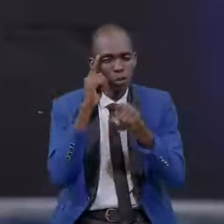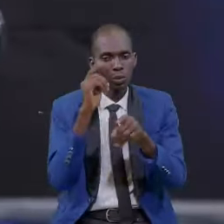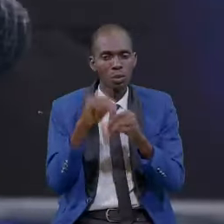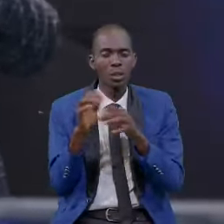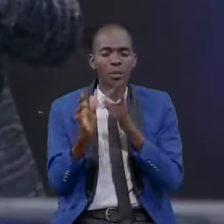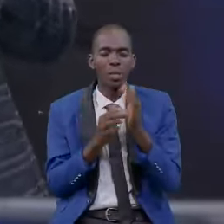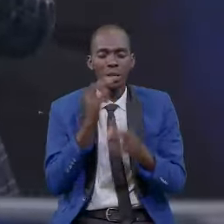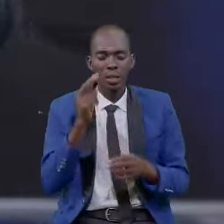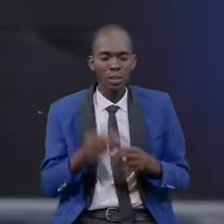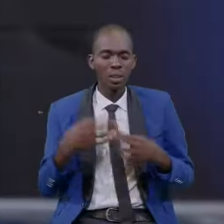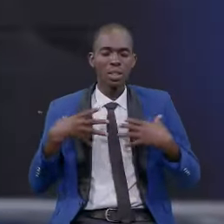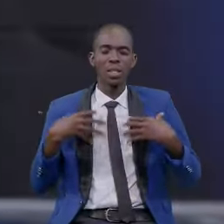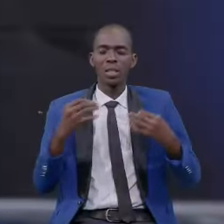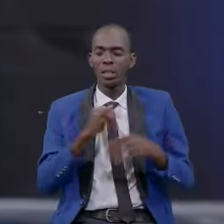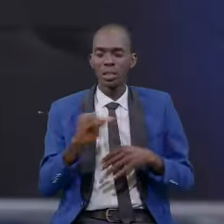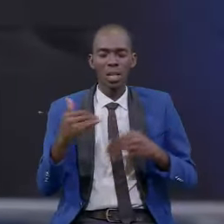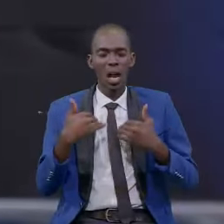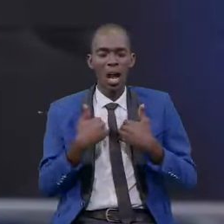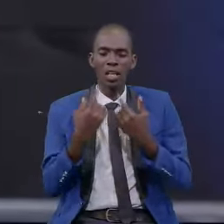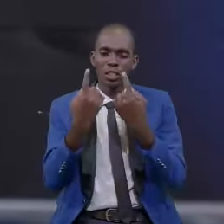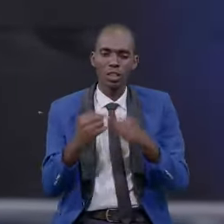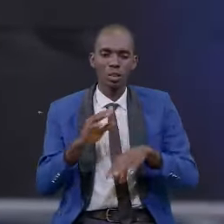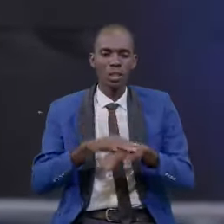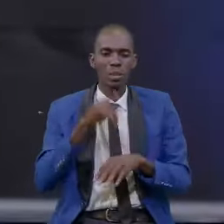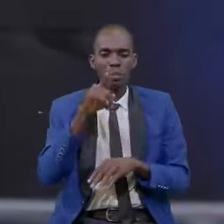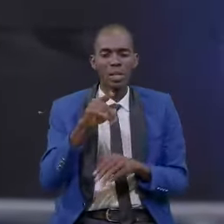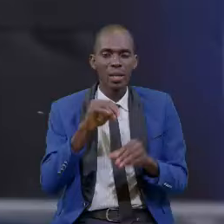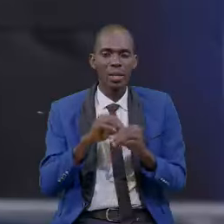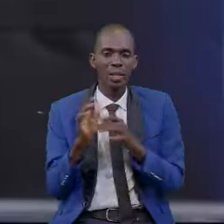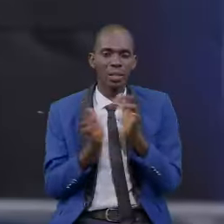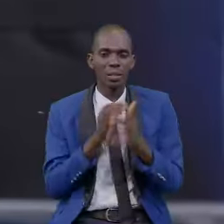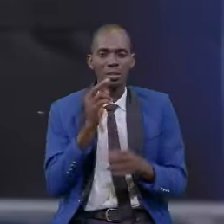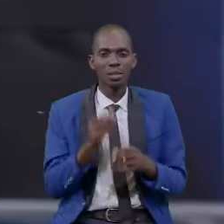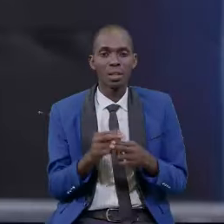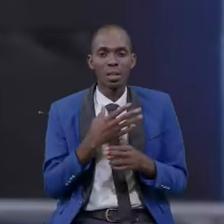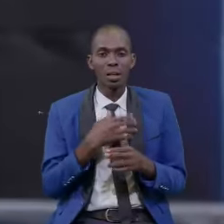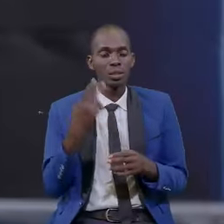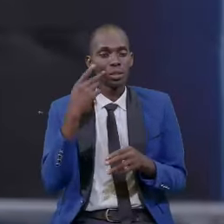come. Deliverance has come. And we're told in